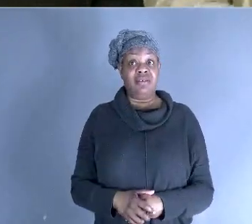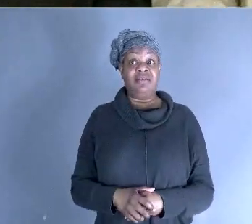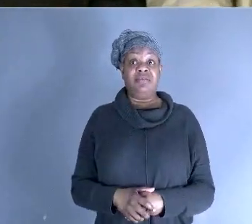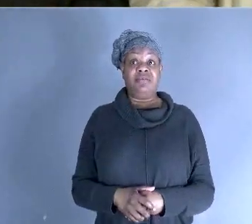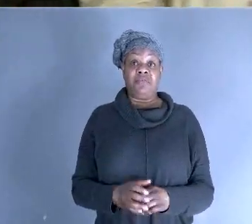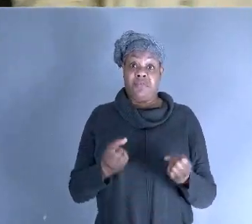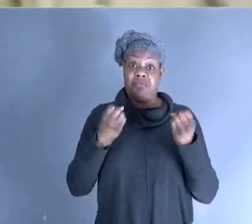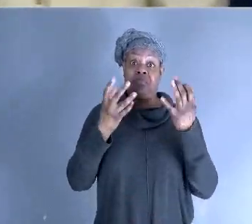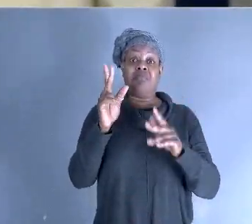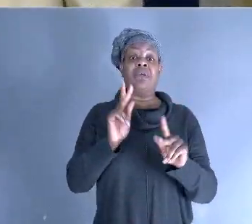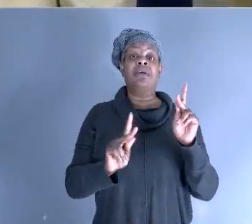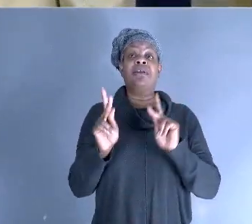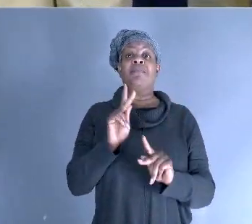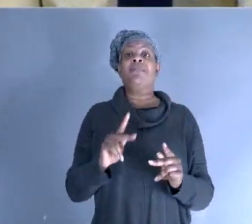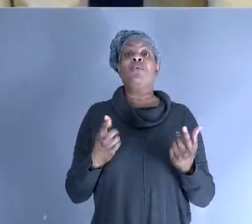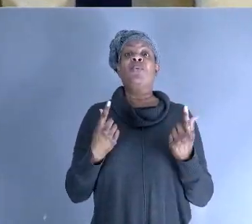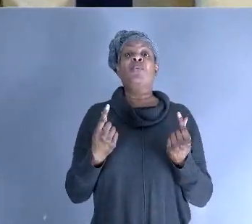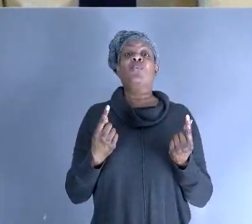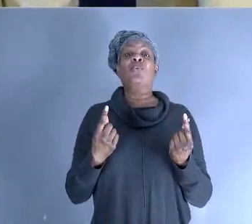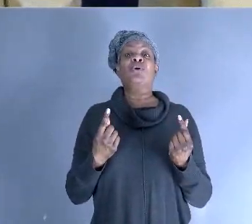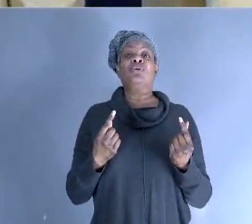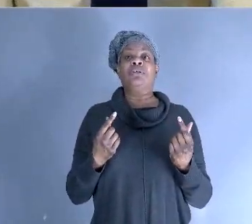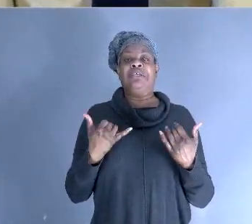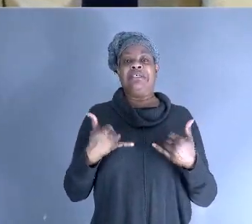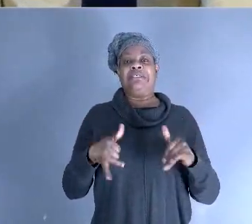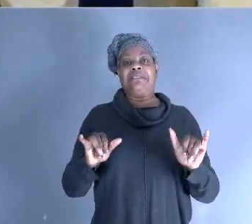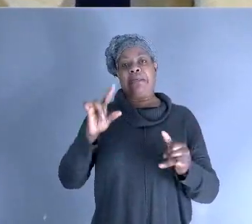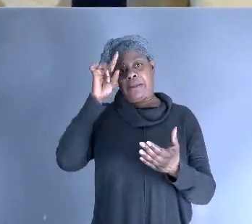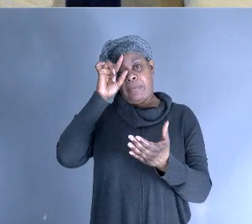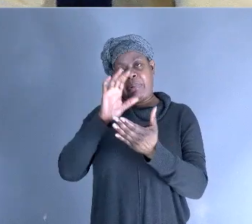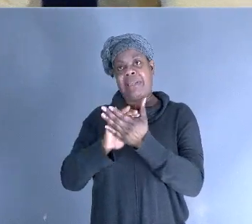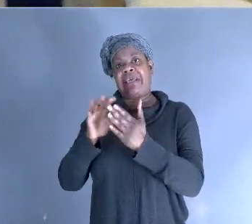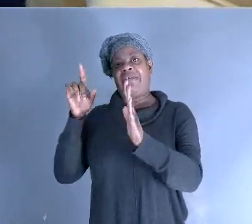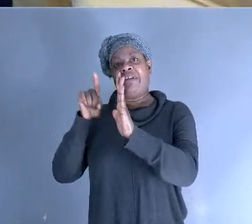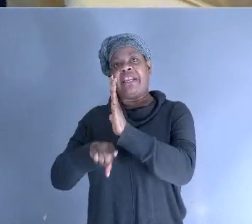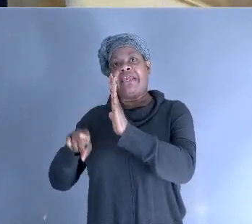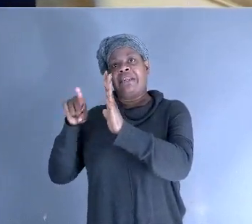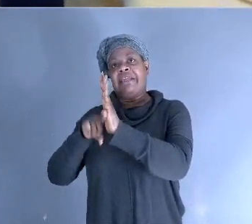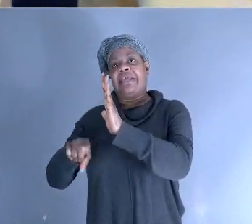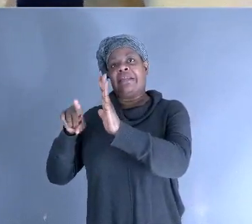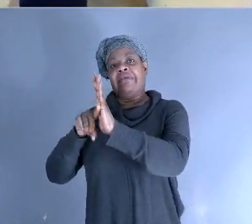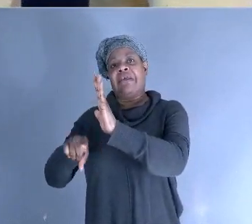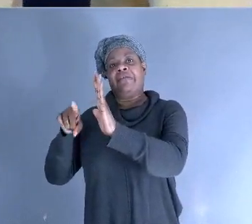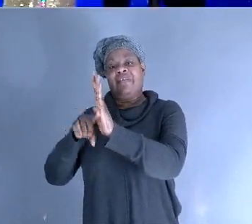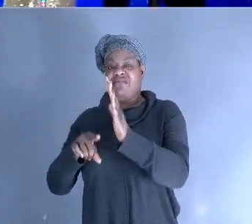now, we still believe the report of the 10.